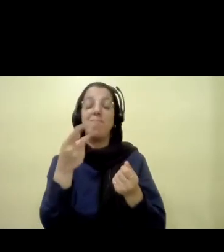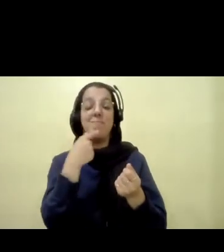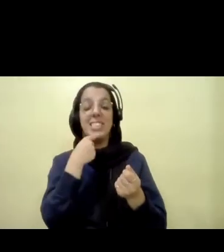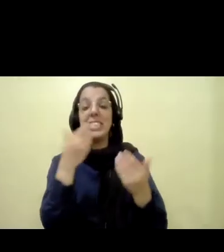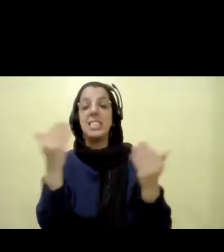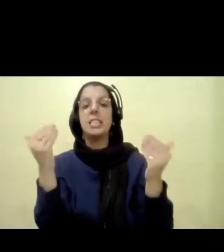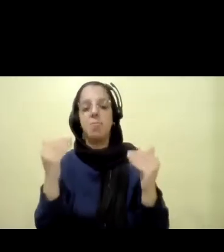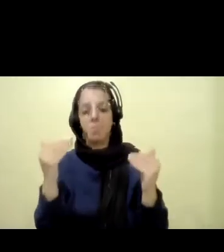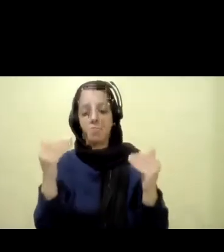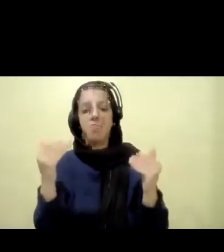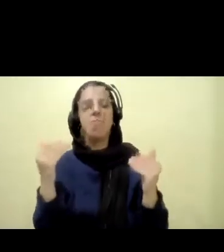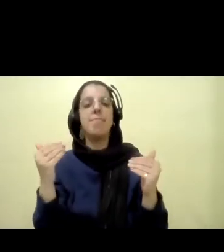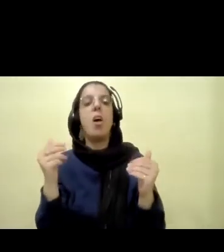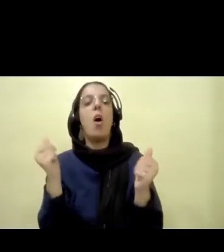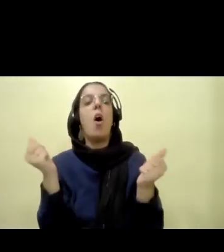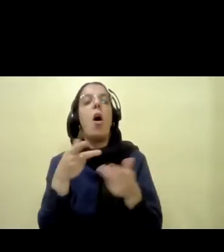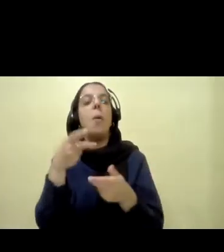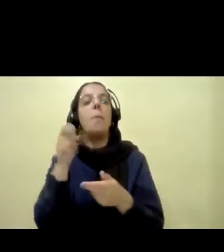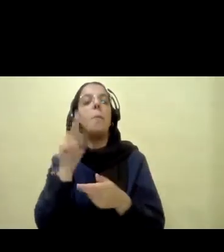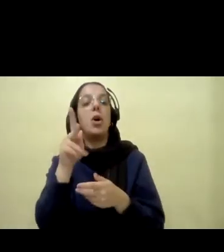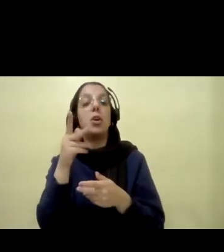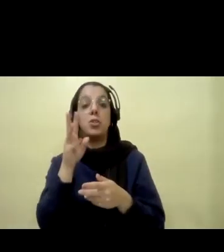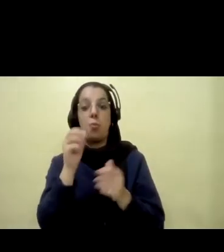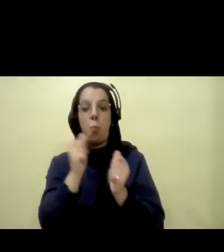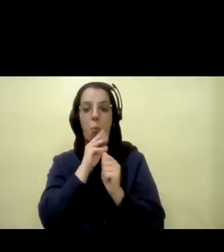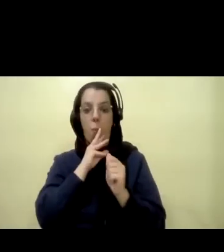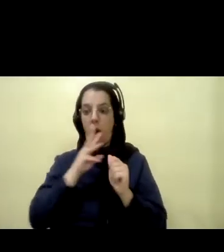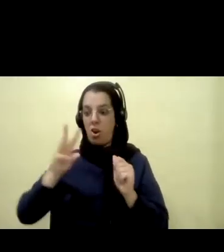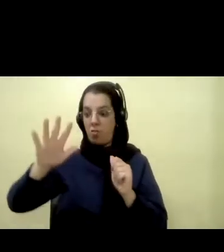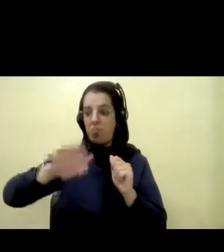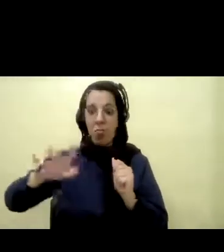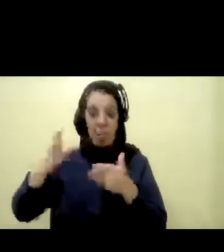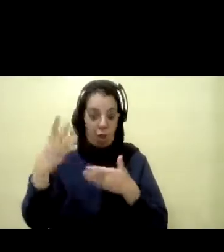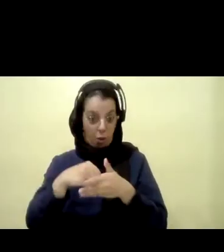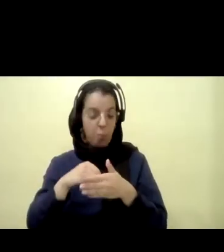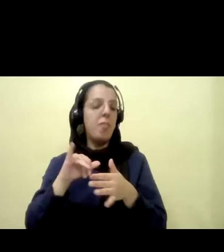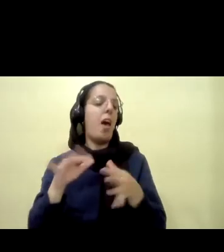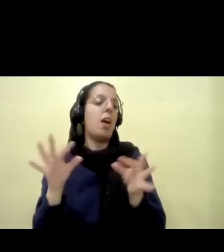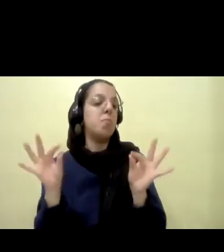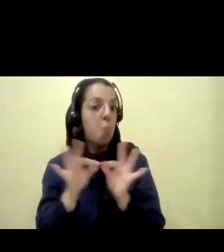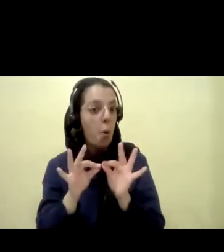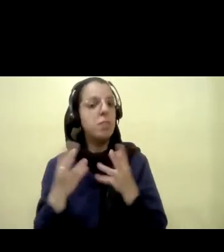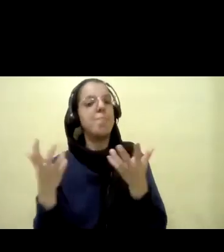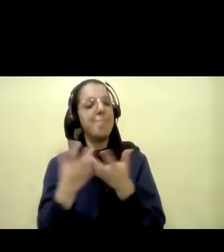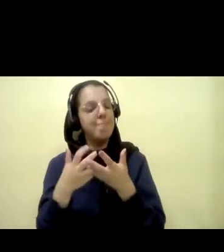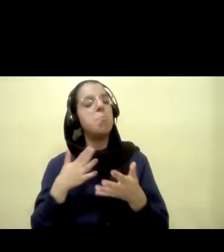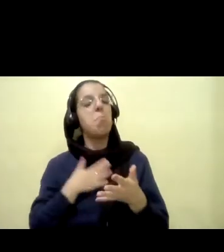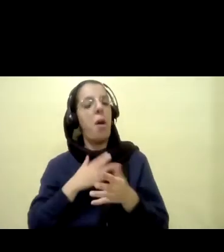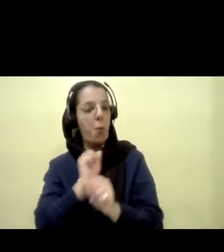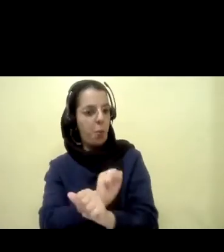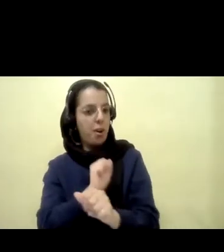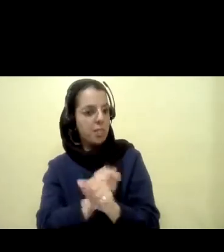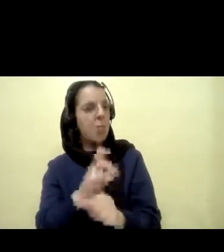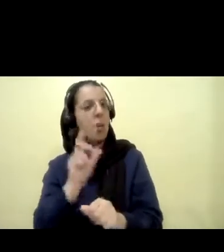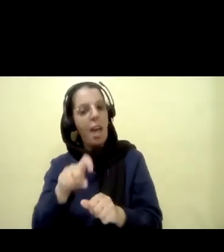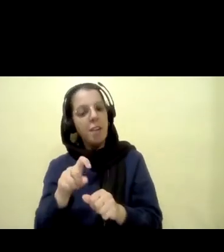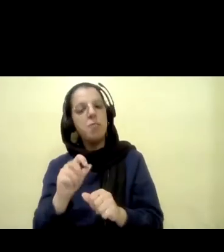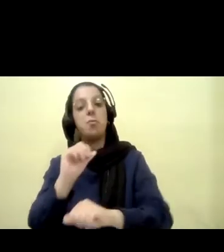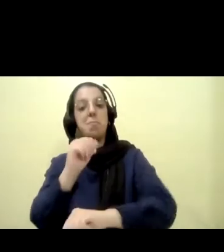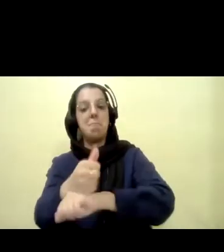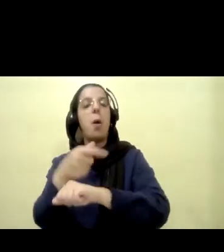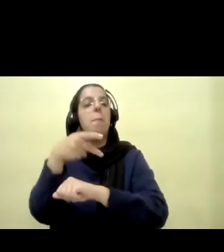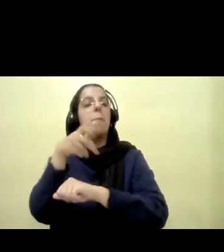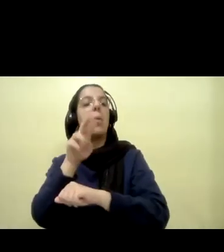all the parks with bodies of water in them, and that's important to my practice. So I need to work in a park that has a river